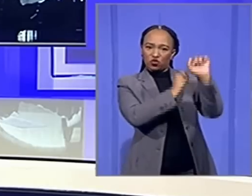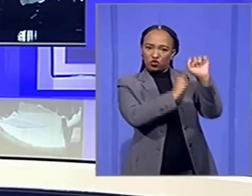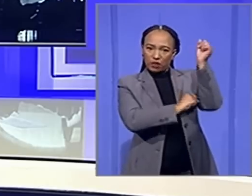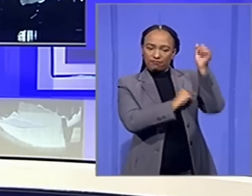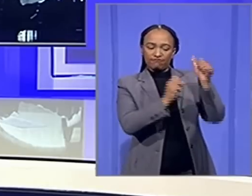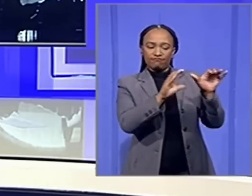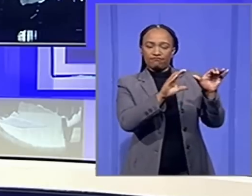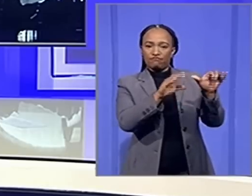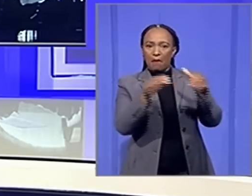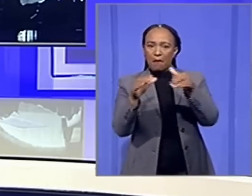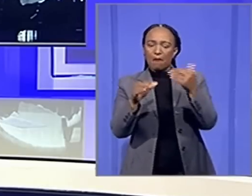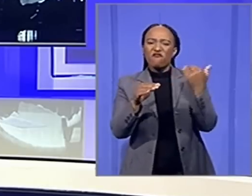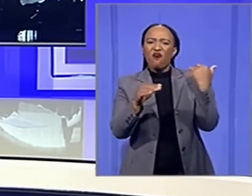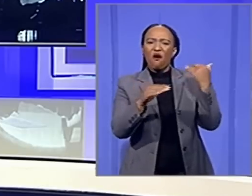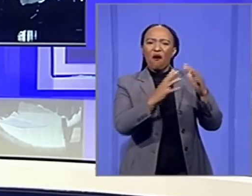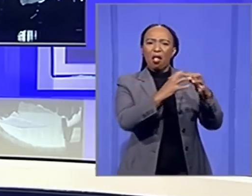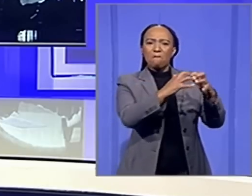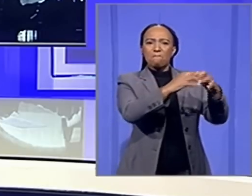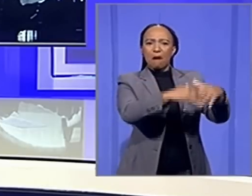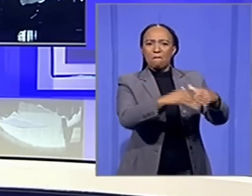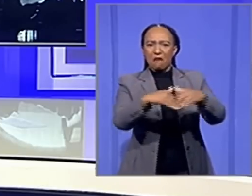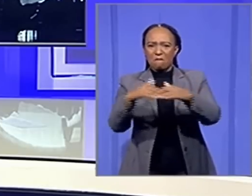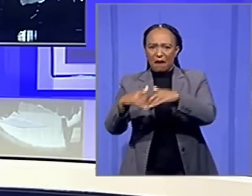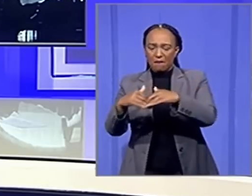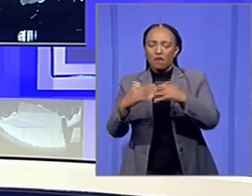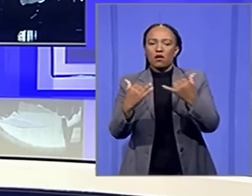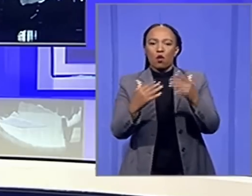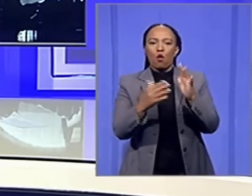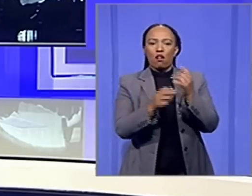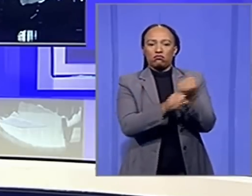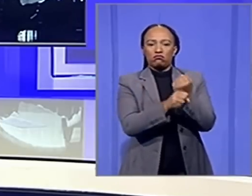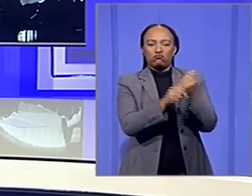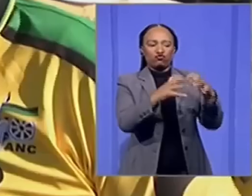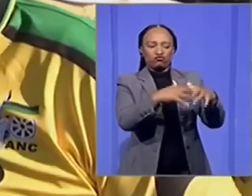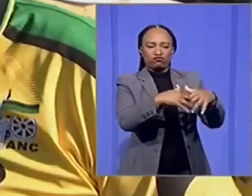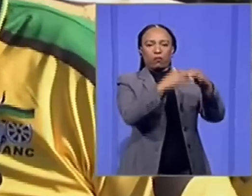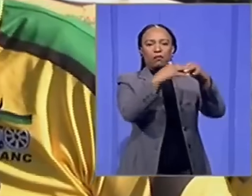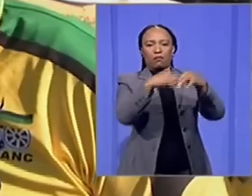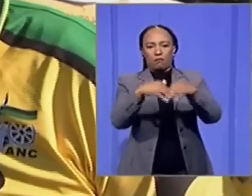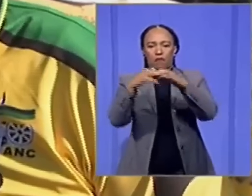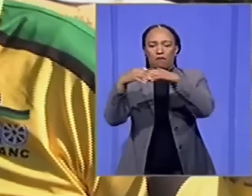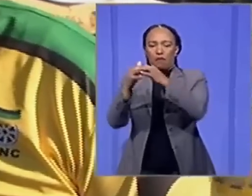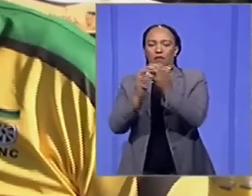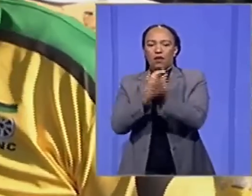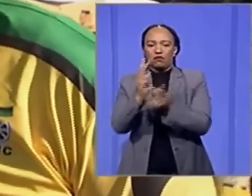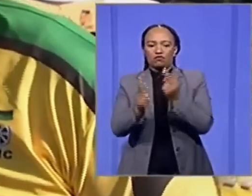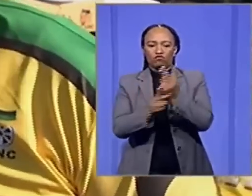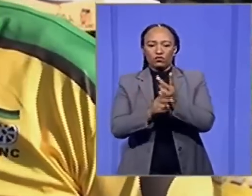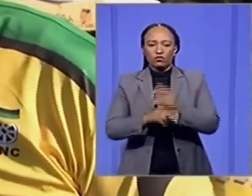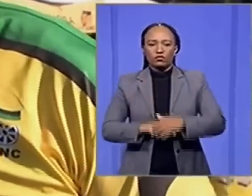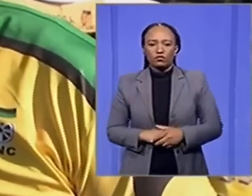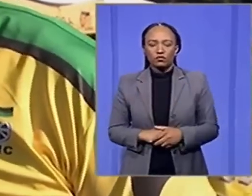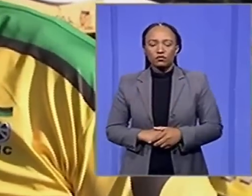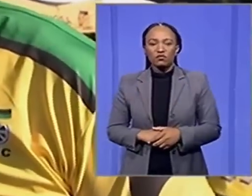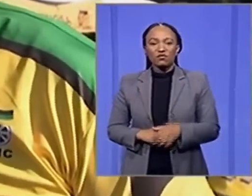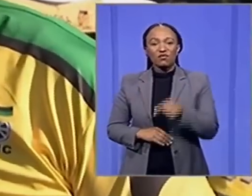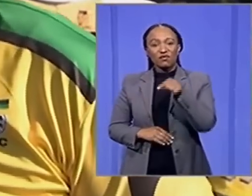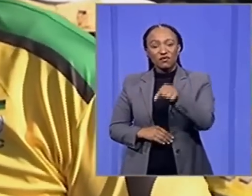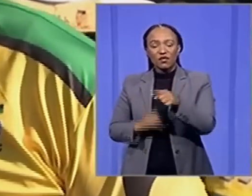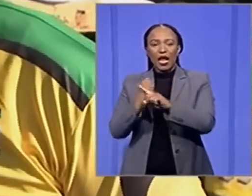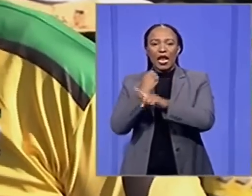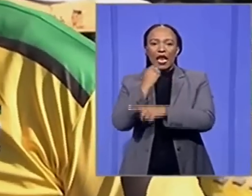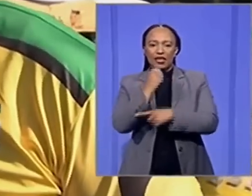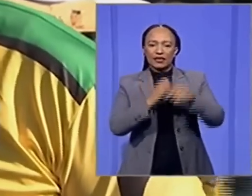ileng tsa kwalwa nakong ya diphephetso tse matla tsa moruo This is our last rally that one is going to be